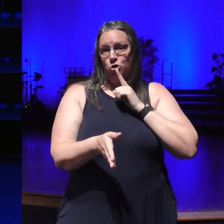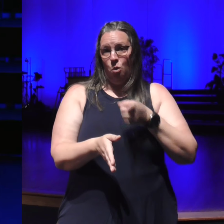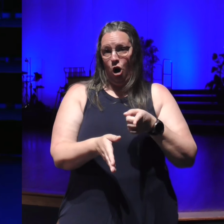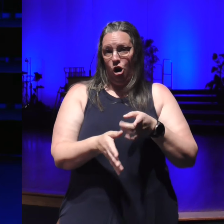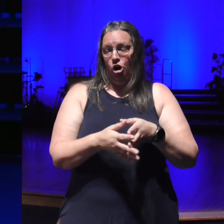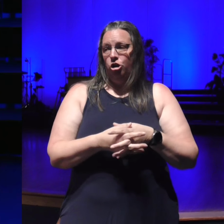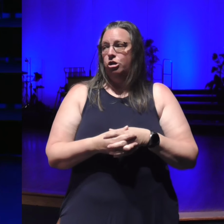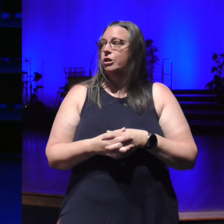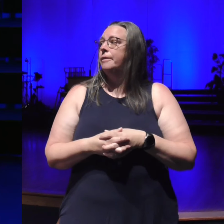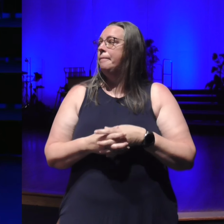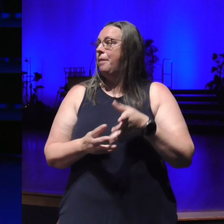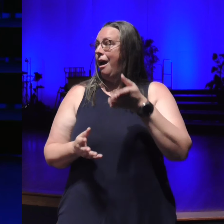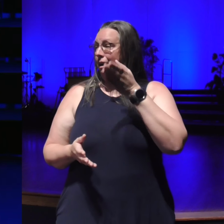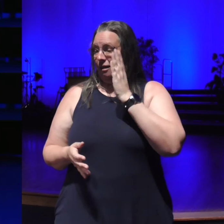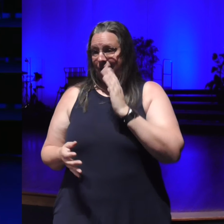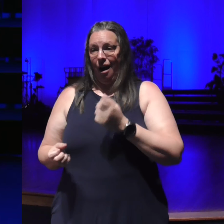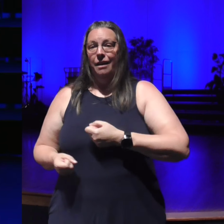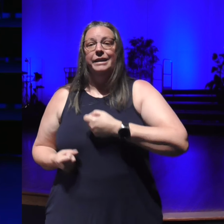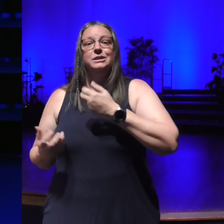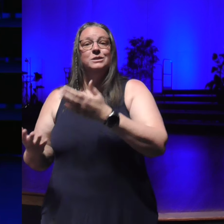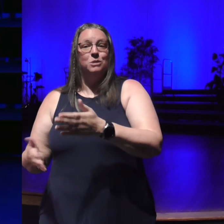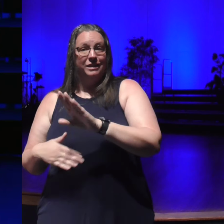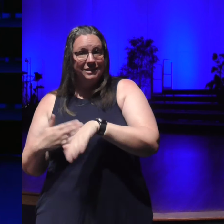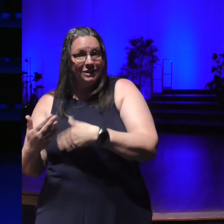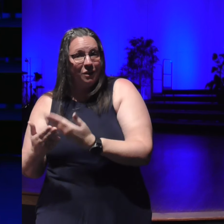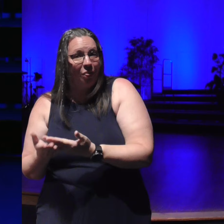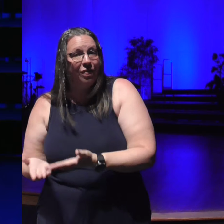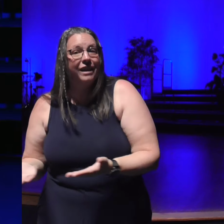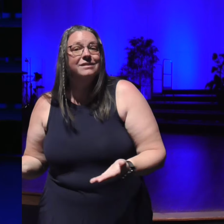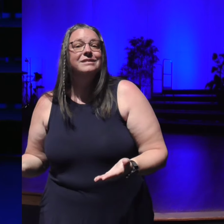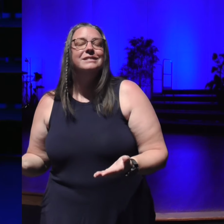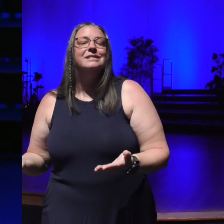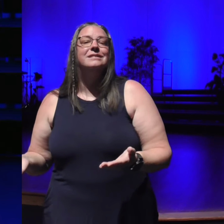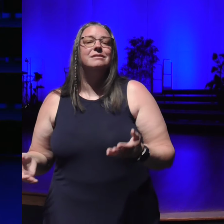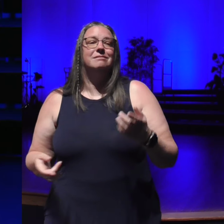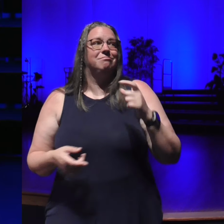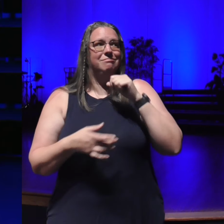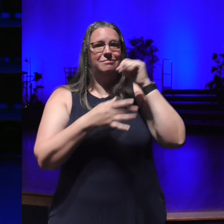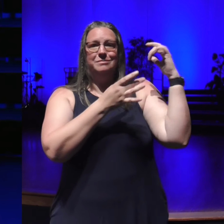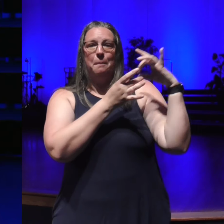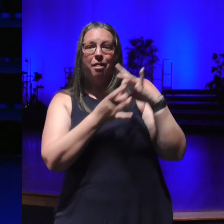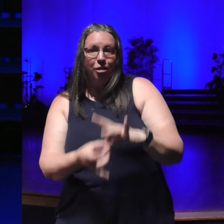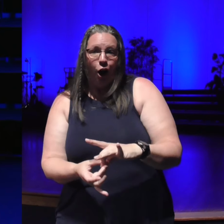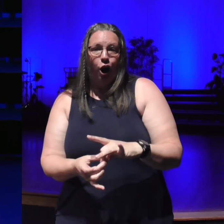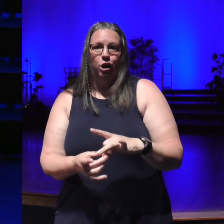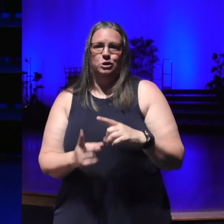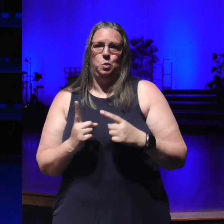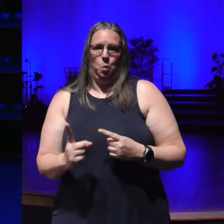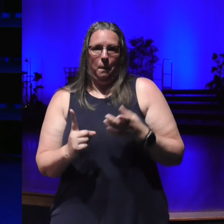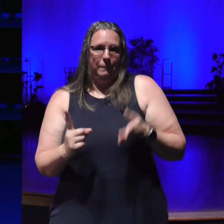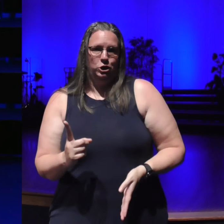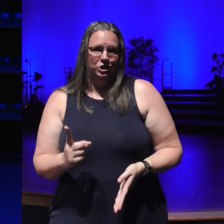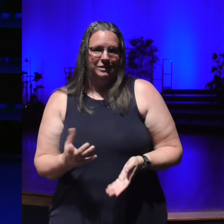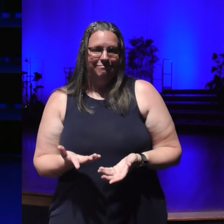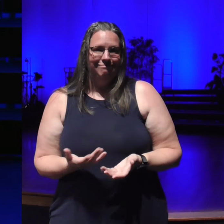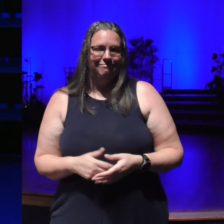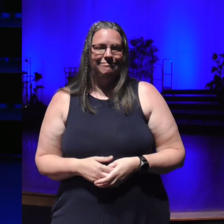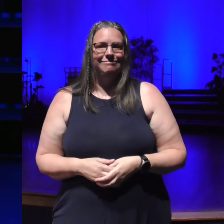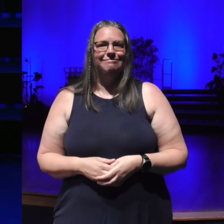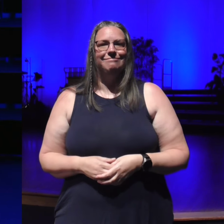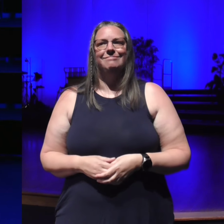God expresses through all things. God doesn't belong to anyone. So we